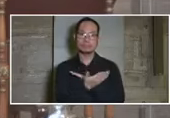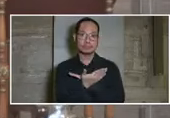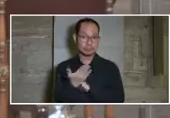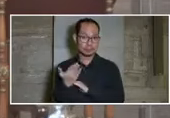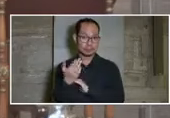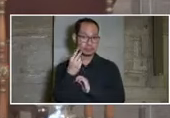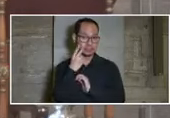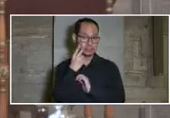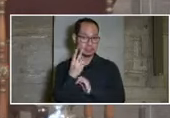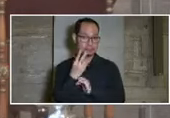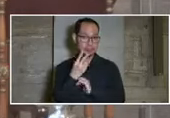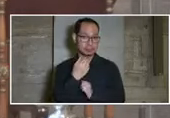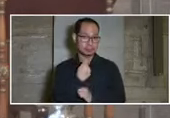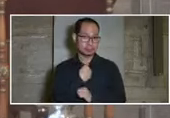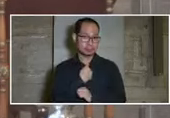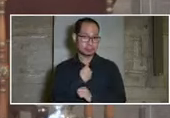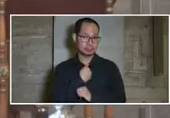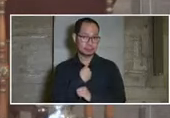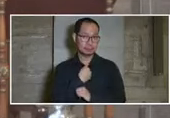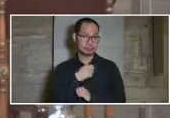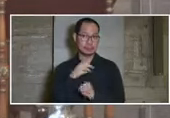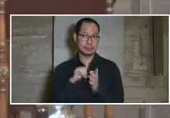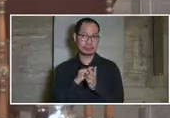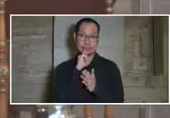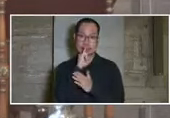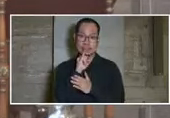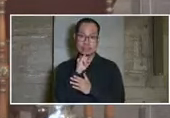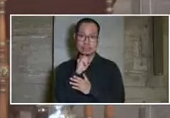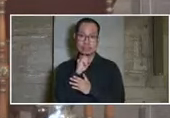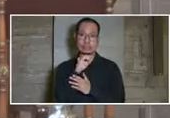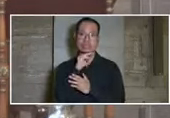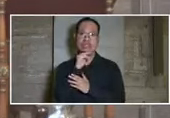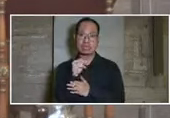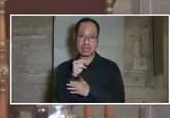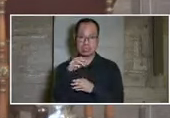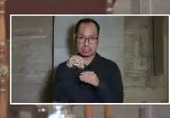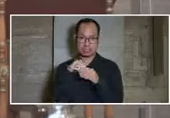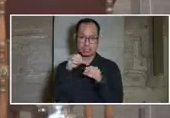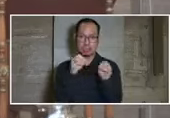in yourself that is not in order?